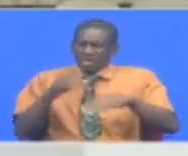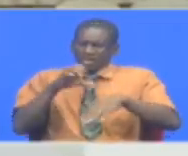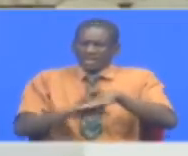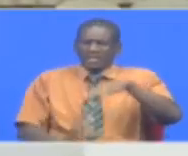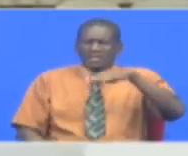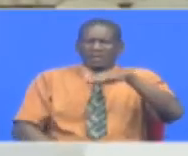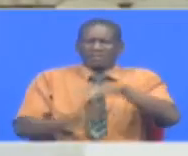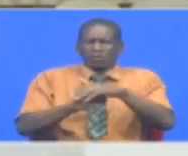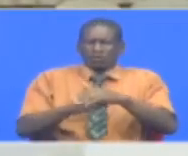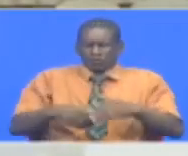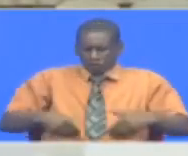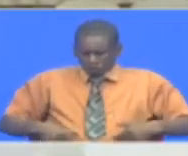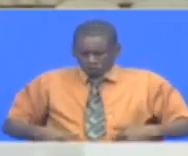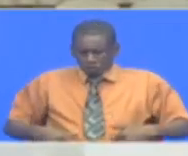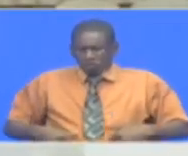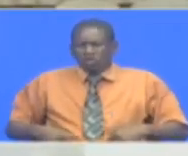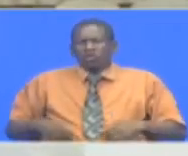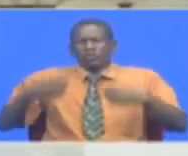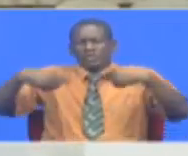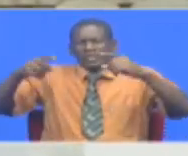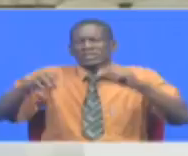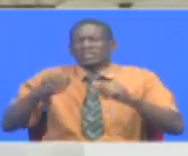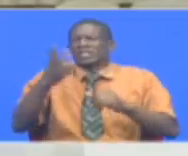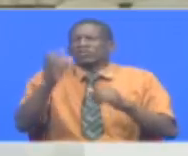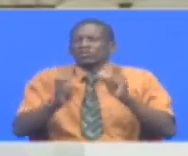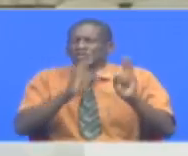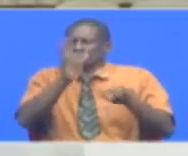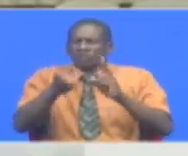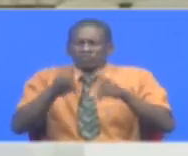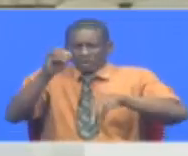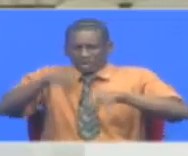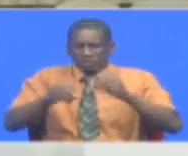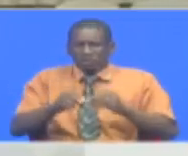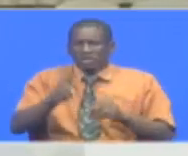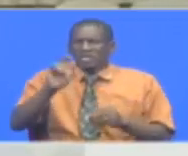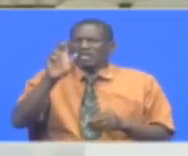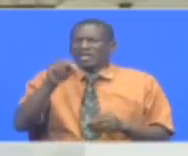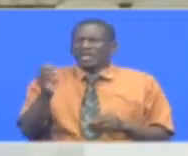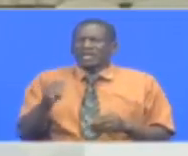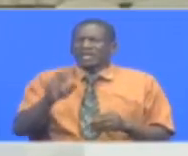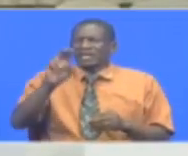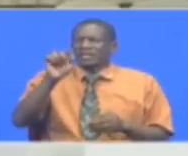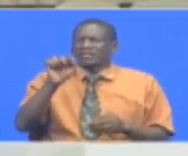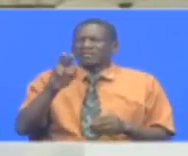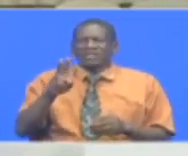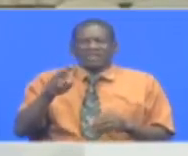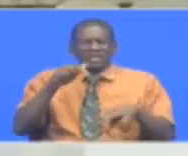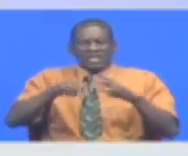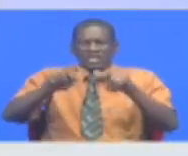in 2022. Kennedy Mureithi, NTV in Limuru, Kiambu County.